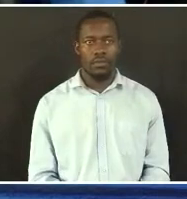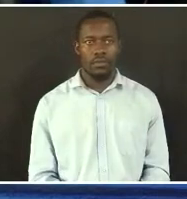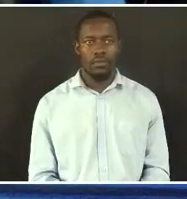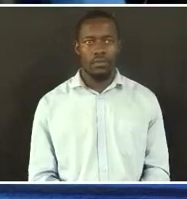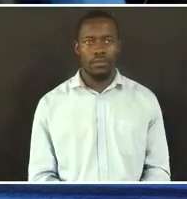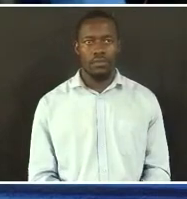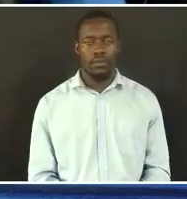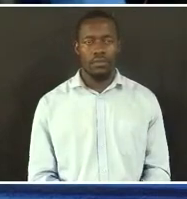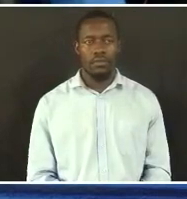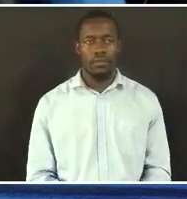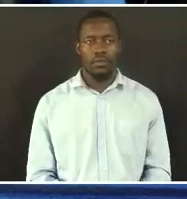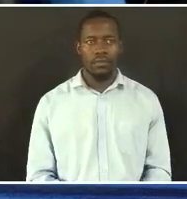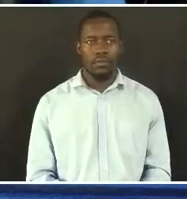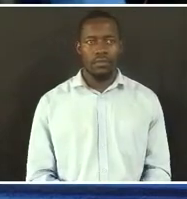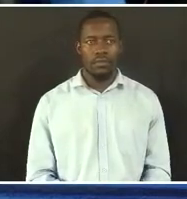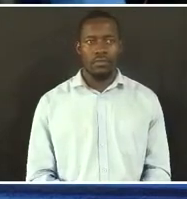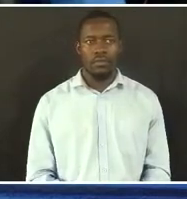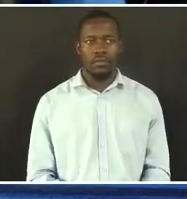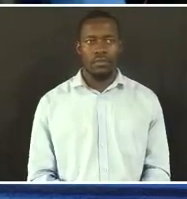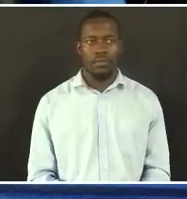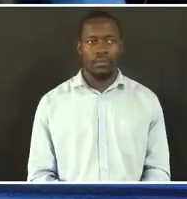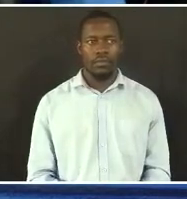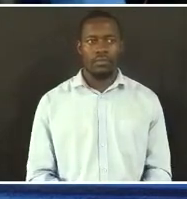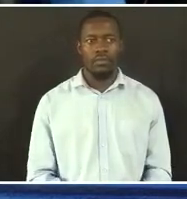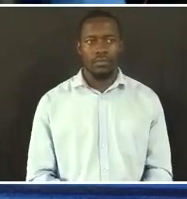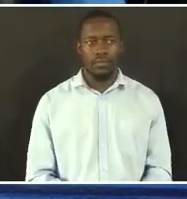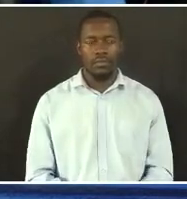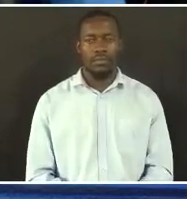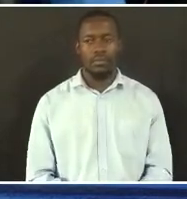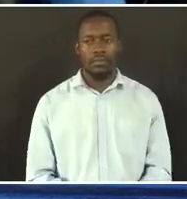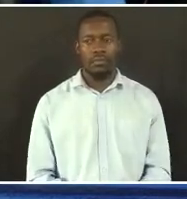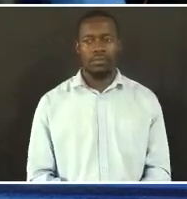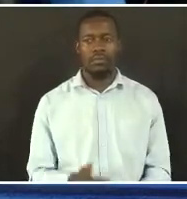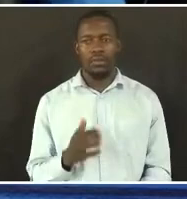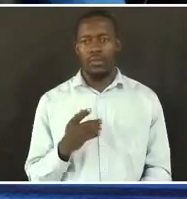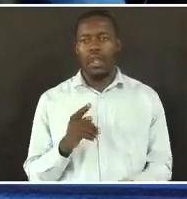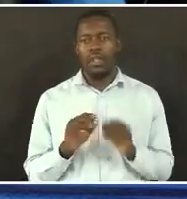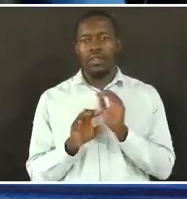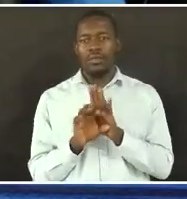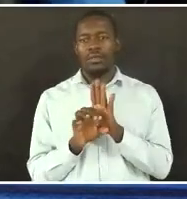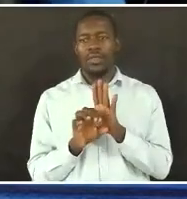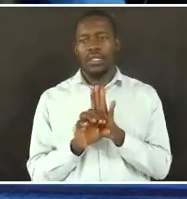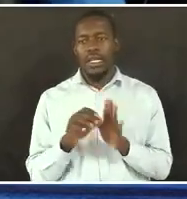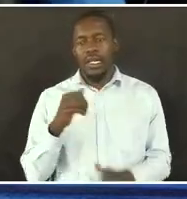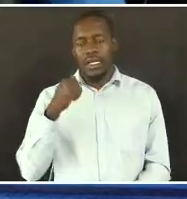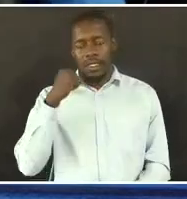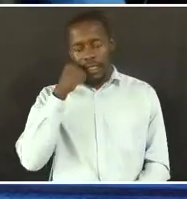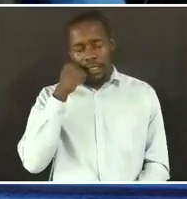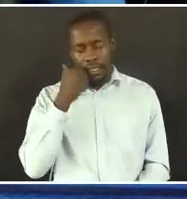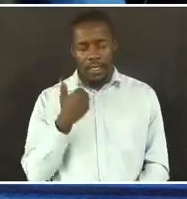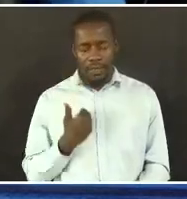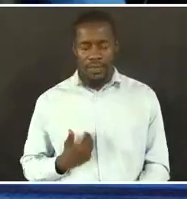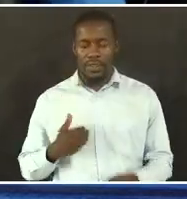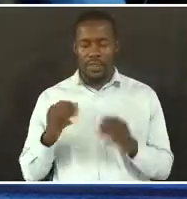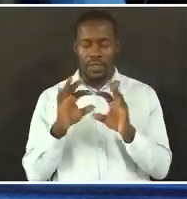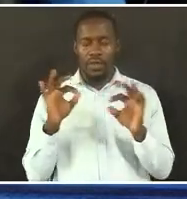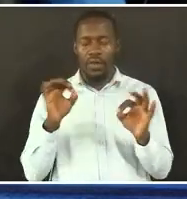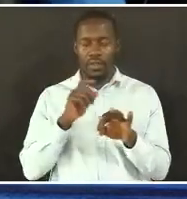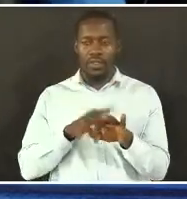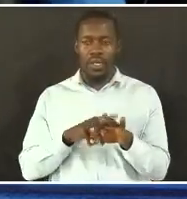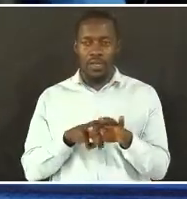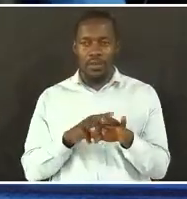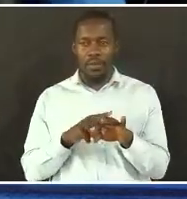bridge through which you will bring in a lawyer. He can do the will. So you help this person to die